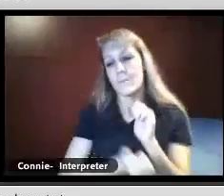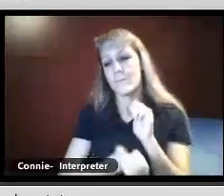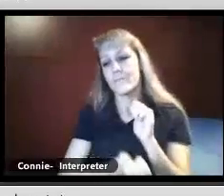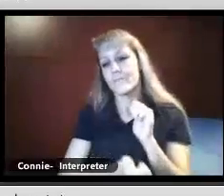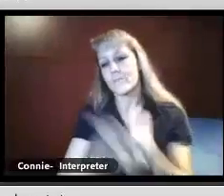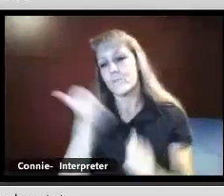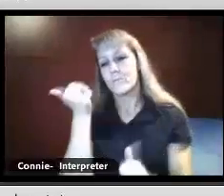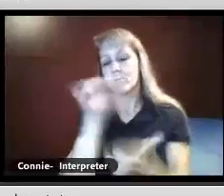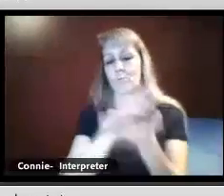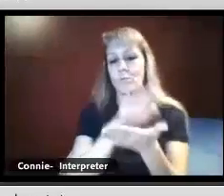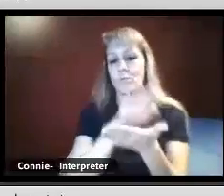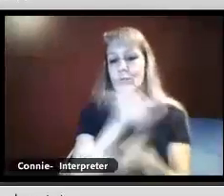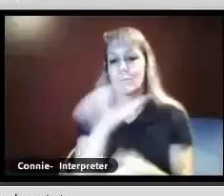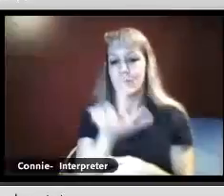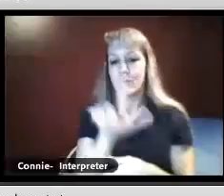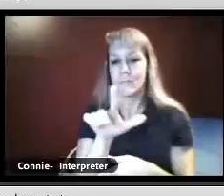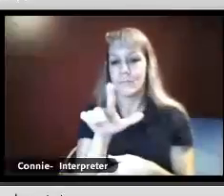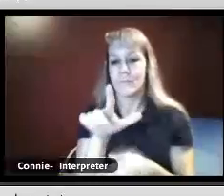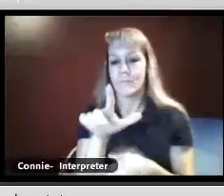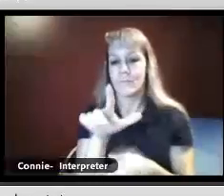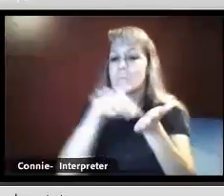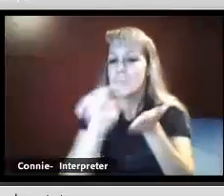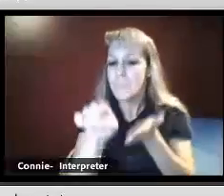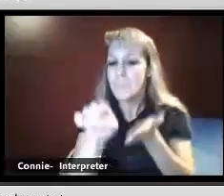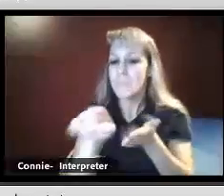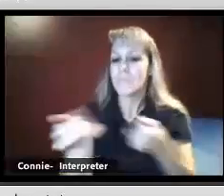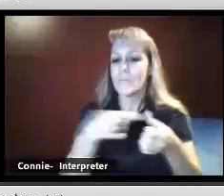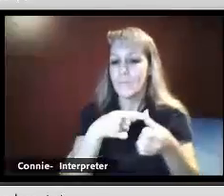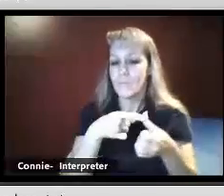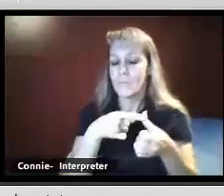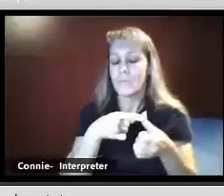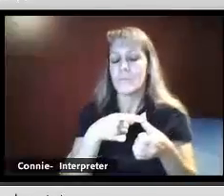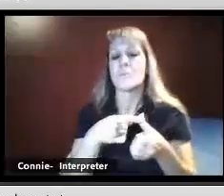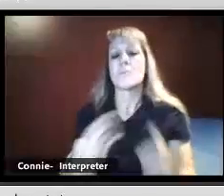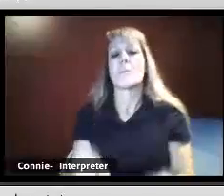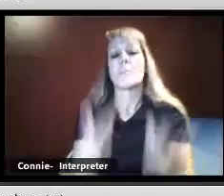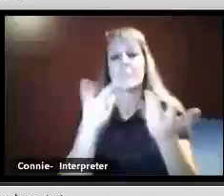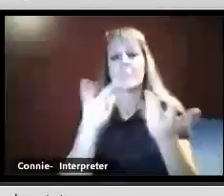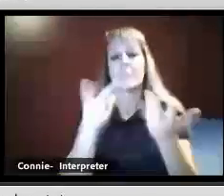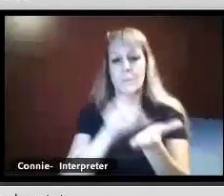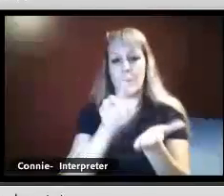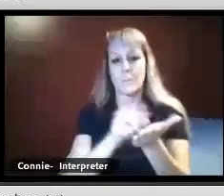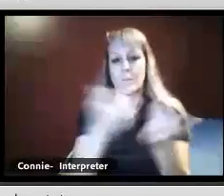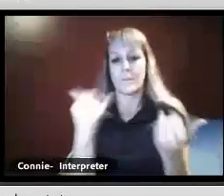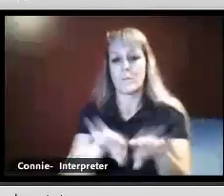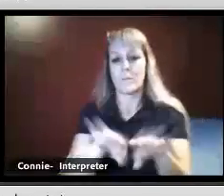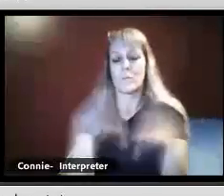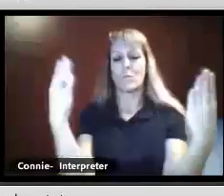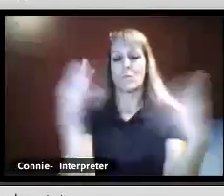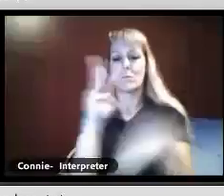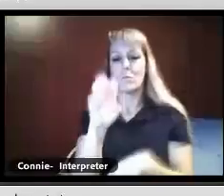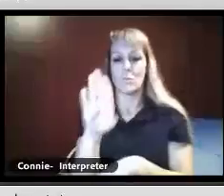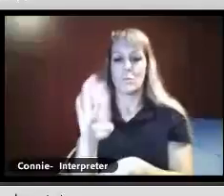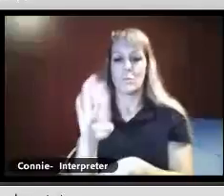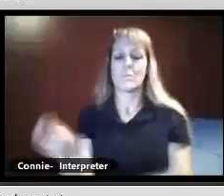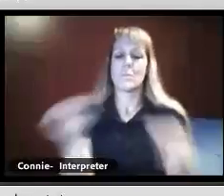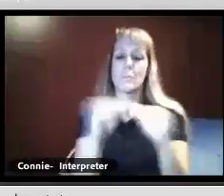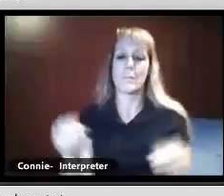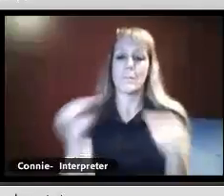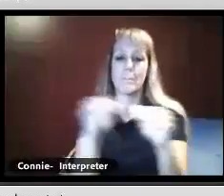academic libraries behind a paywall. In addition, many are being published on the open web. More and more. This is a